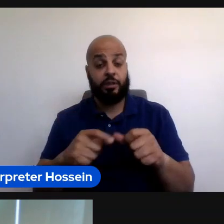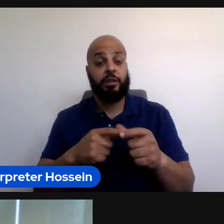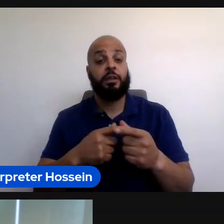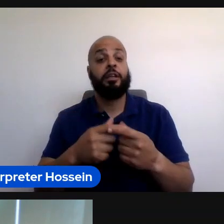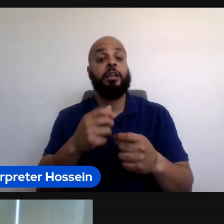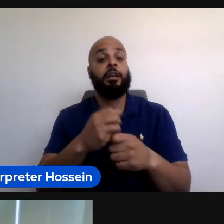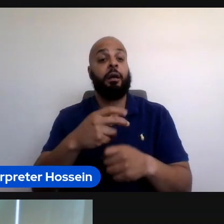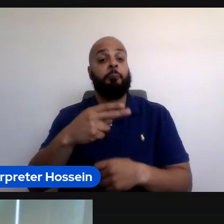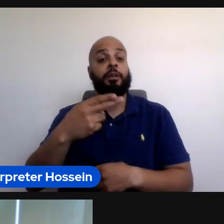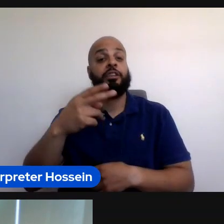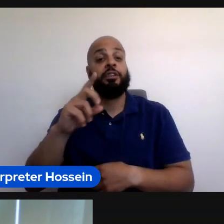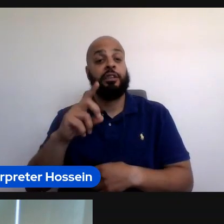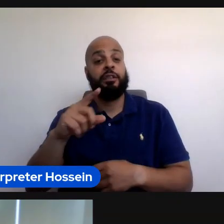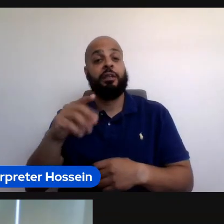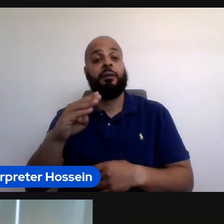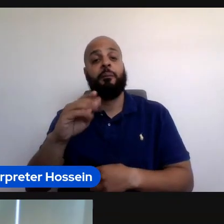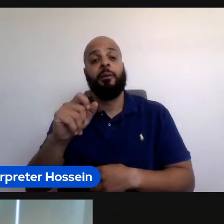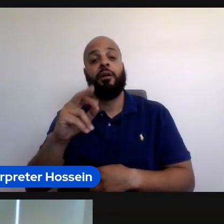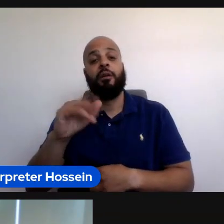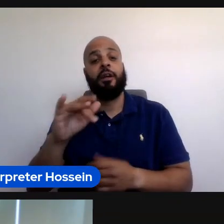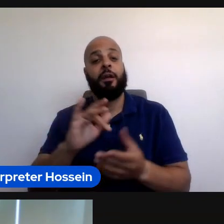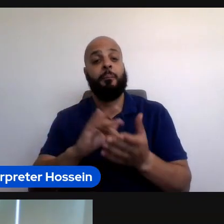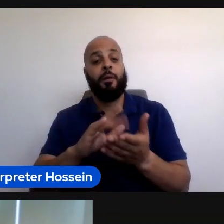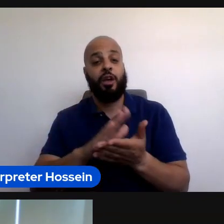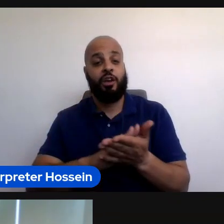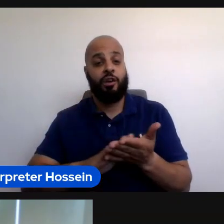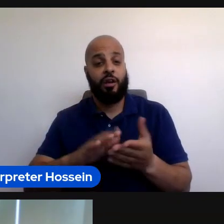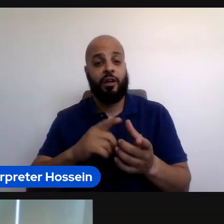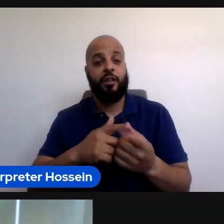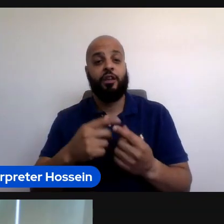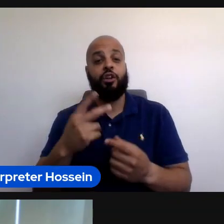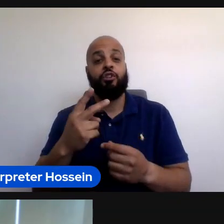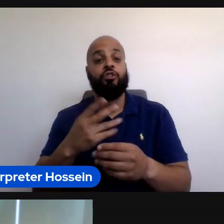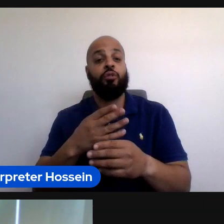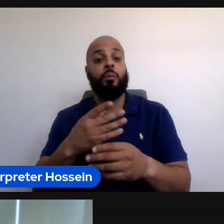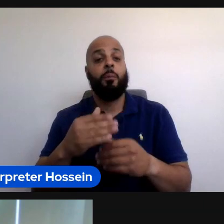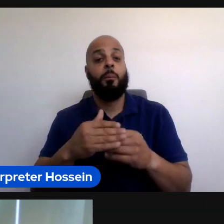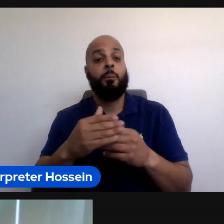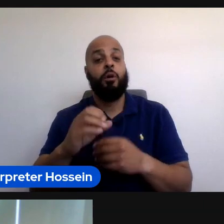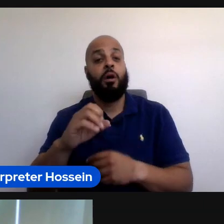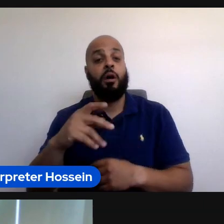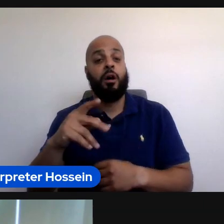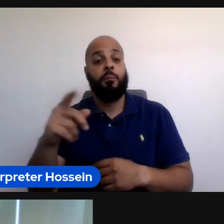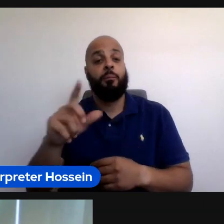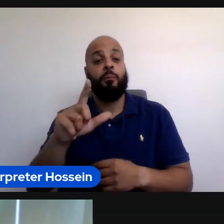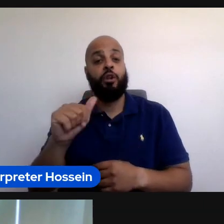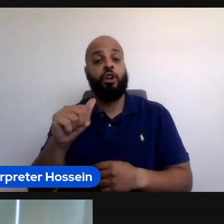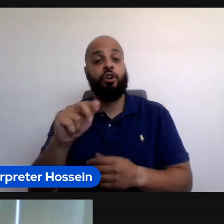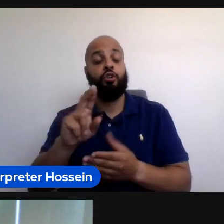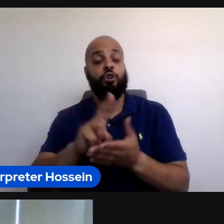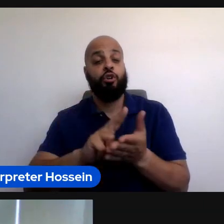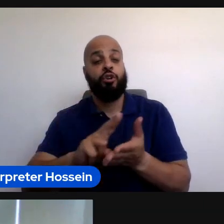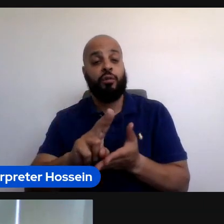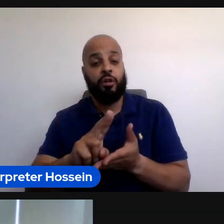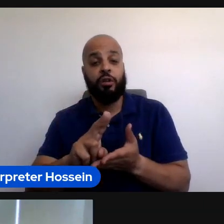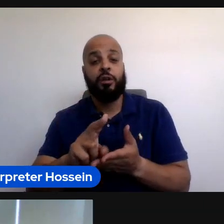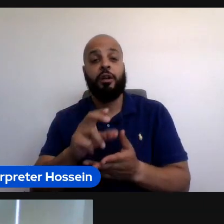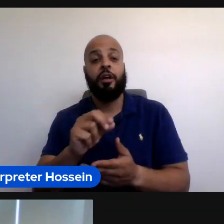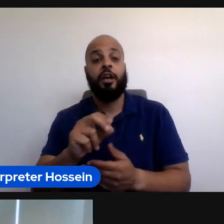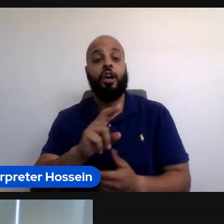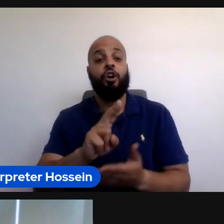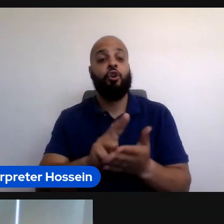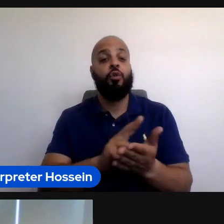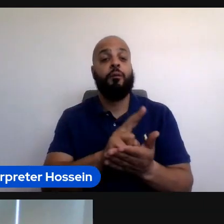PhD at Meharry Medical College, and two postdocs, one at Louisiana State University in Shreveport, and the other at University